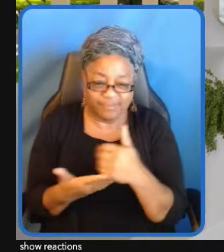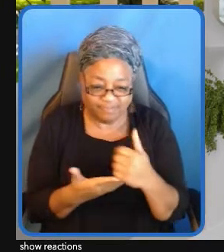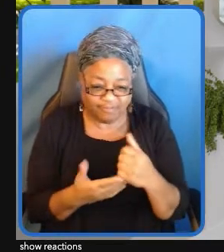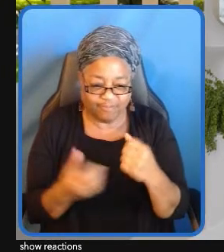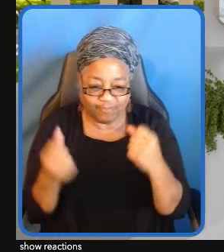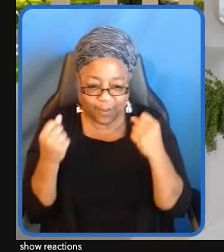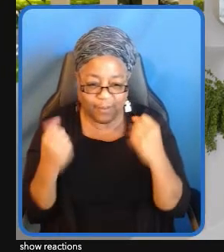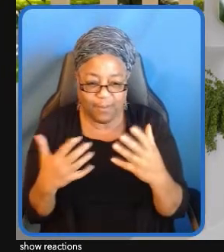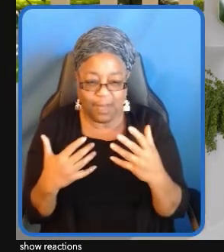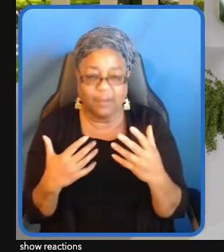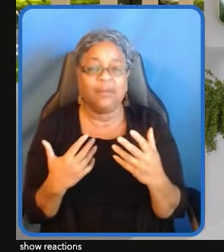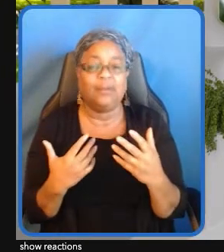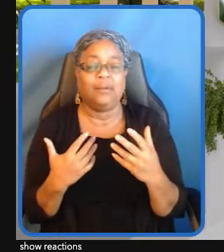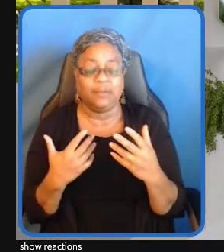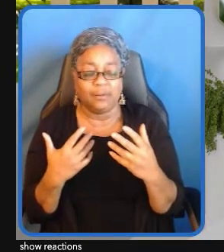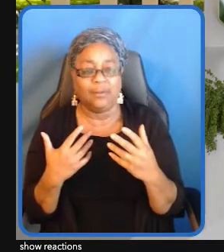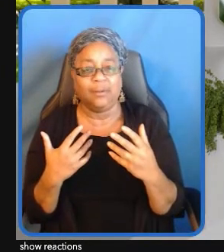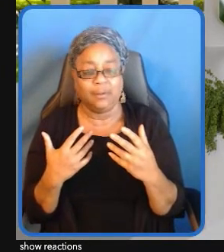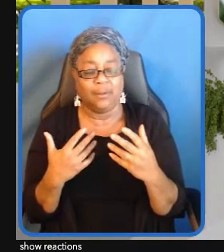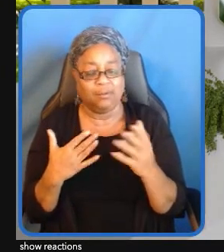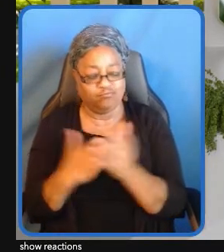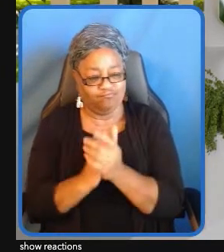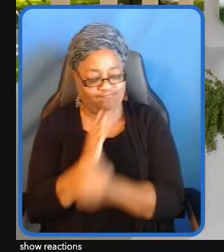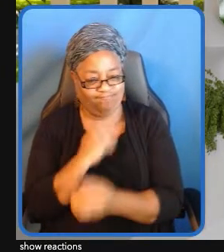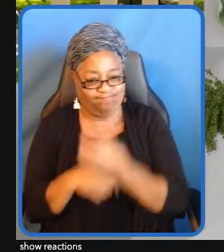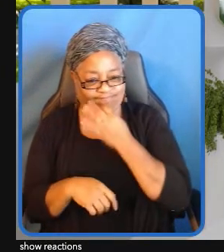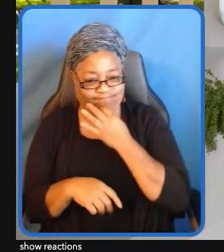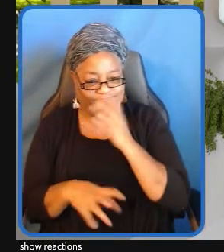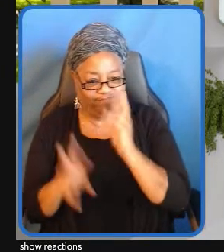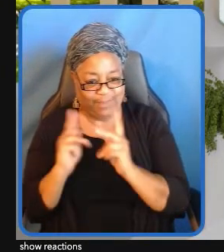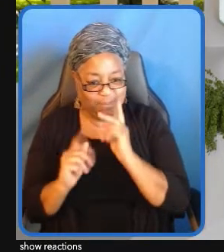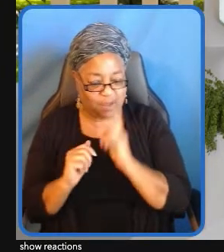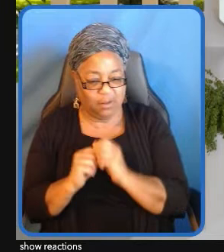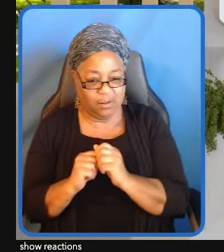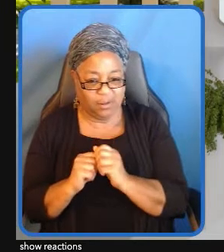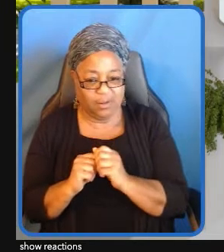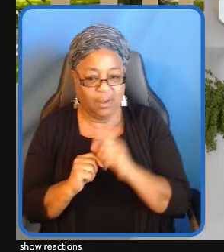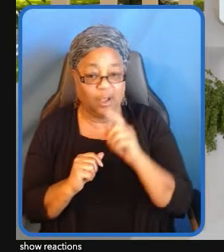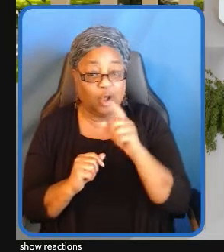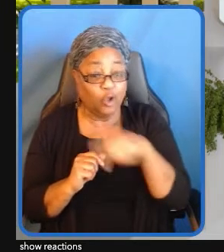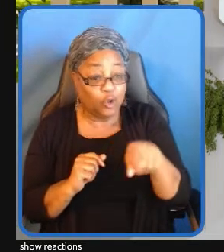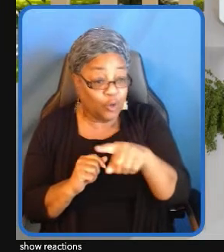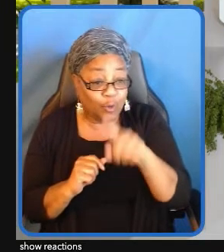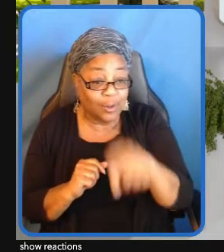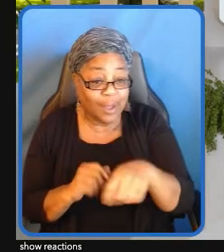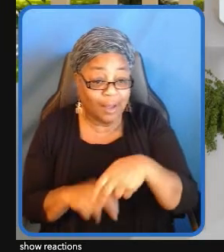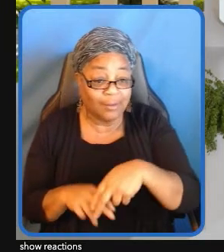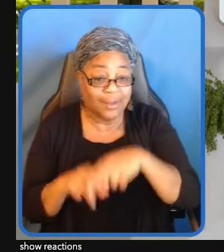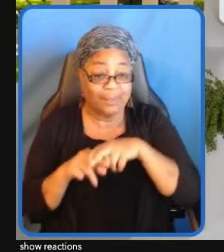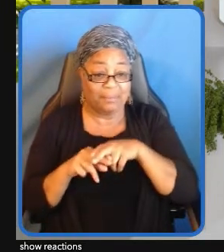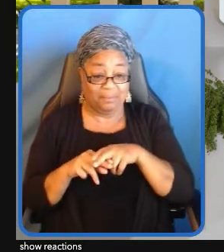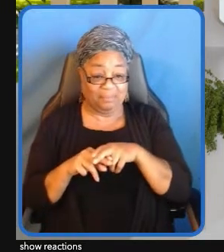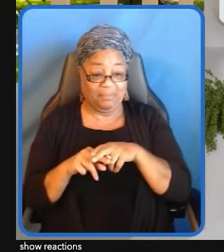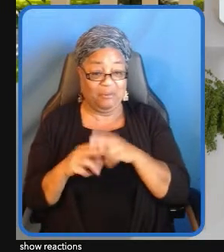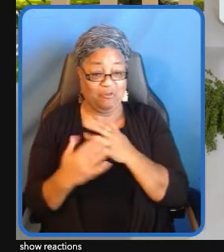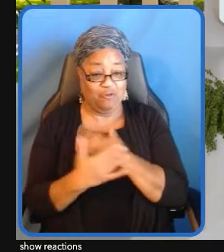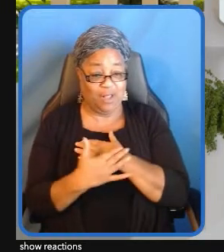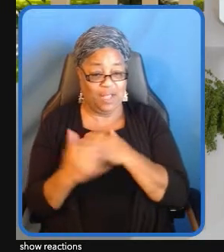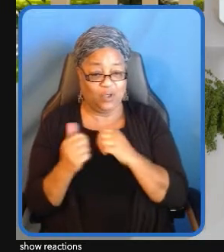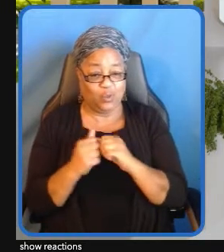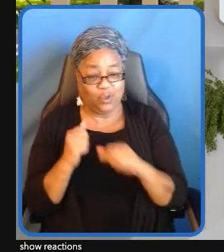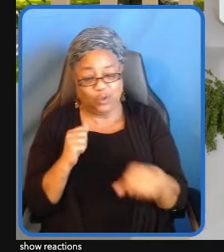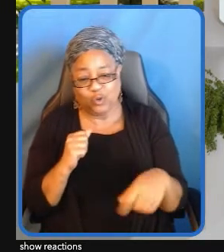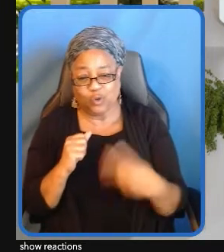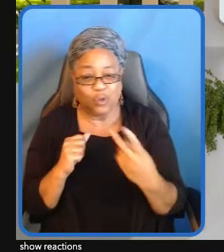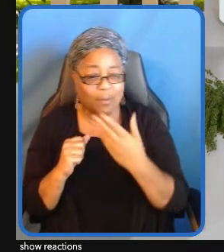is at hand, and it's not all hard work. You can kick back and relax with two of the best fireside chats I've